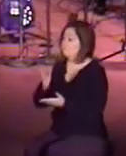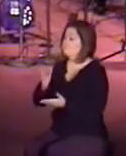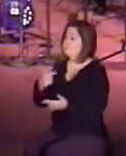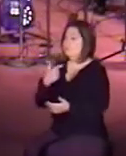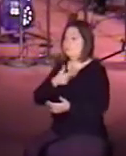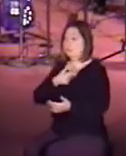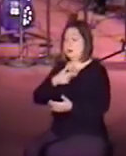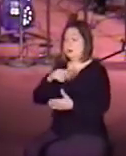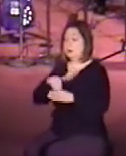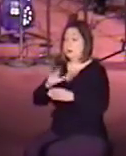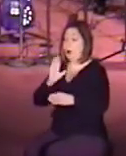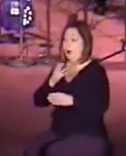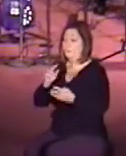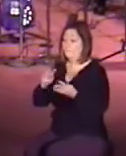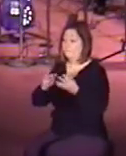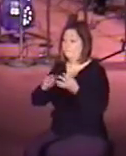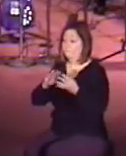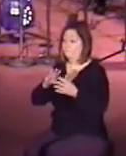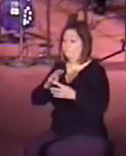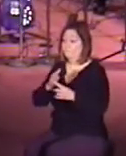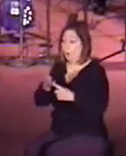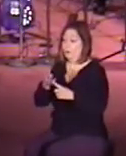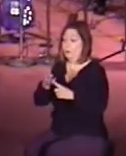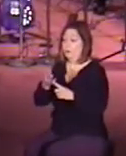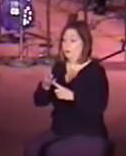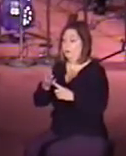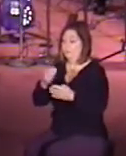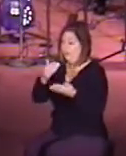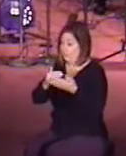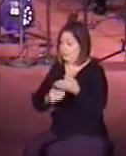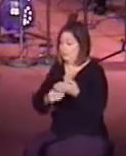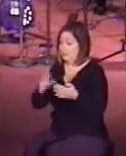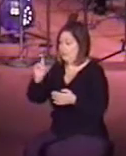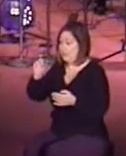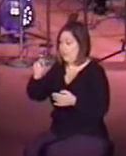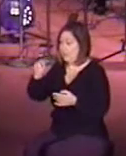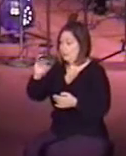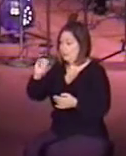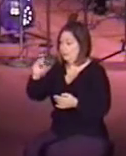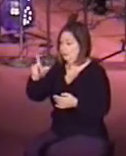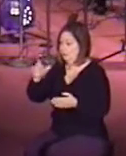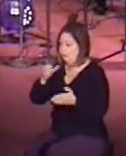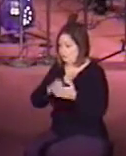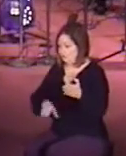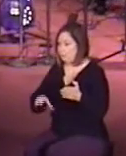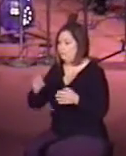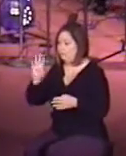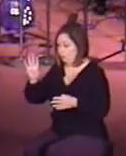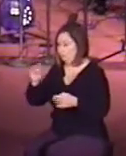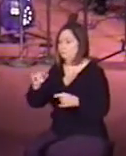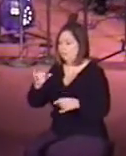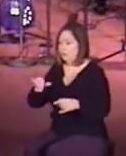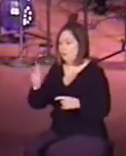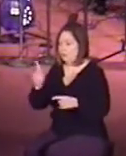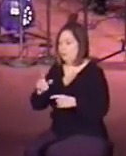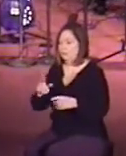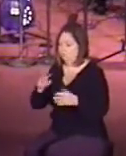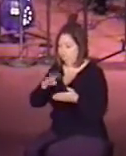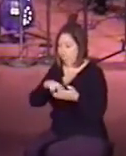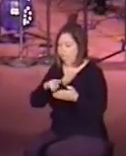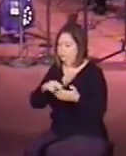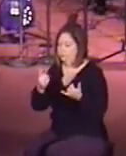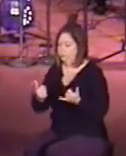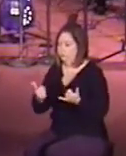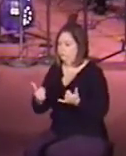so we are in our fourth sermon series on the book of Daniel, and so if you'll turn open to Daniel chapter 4, that's where we're going to be. And it's quite